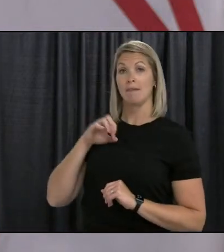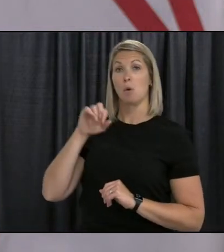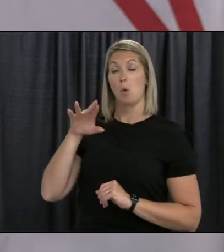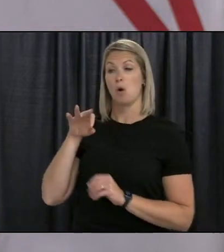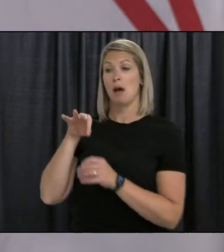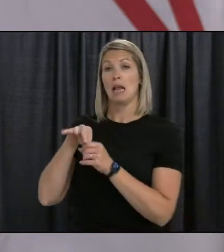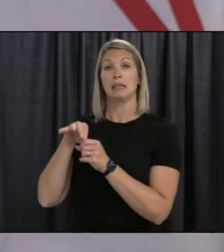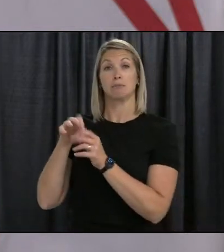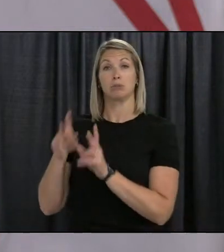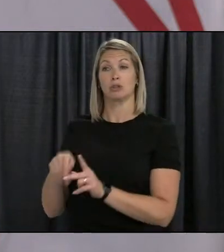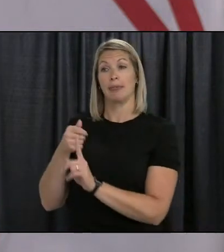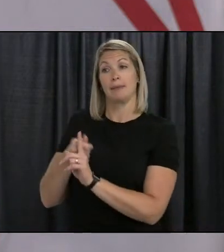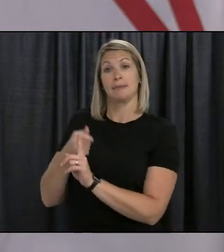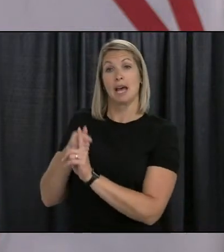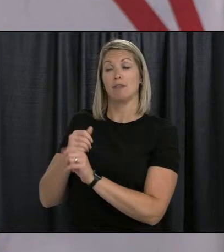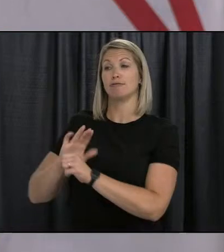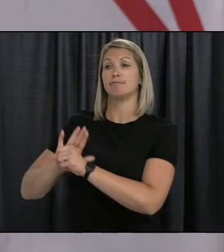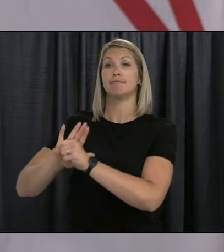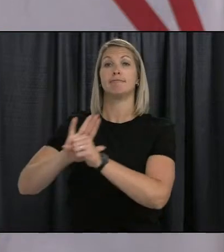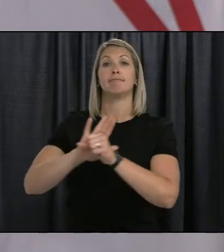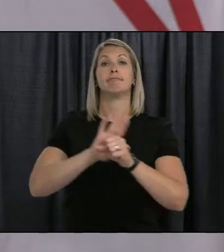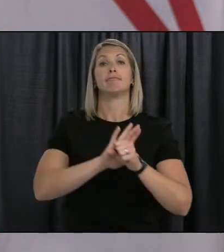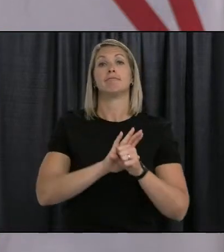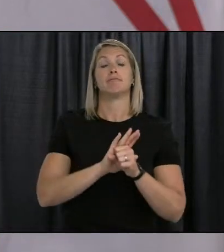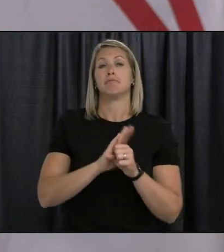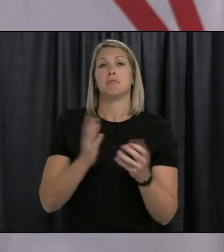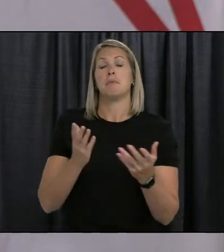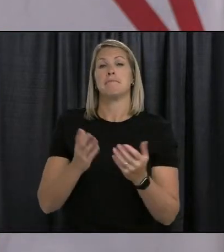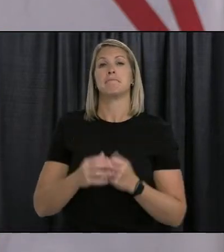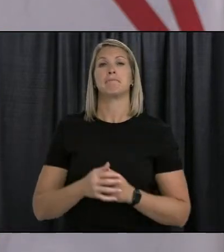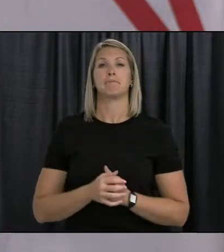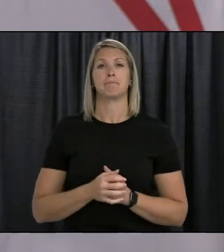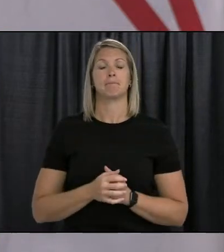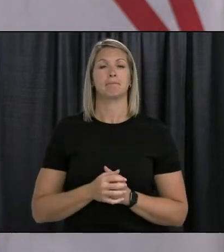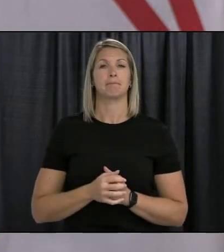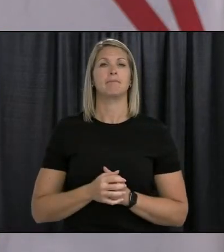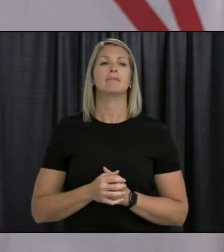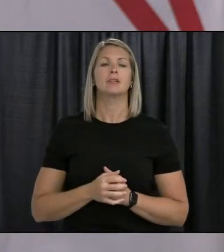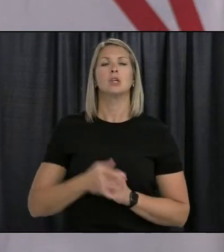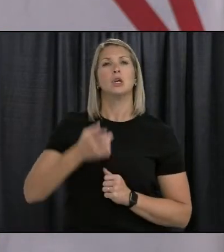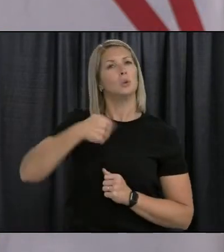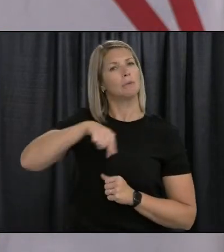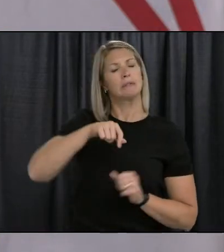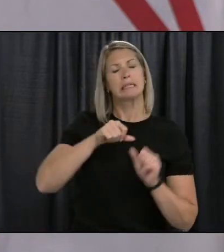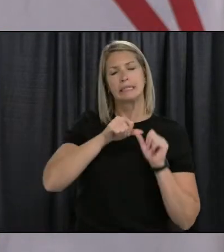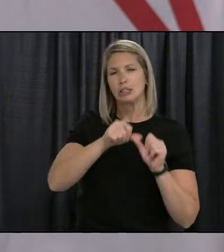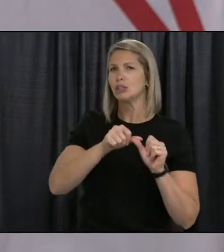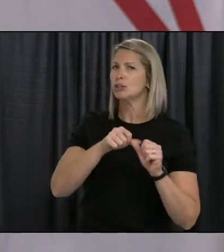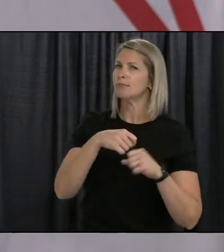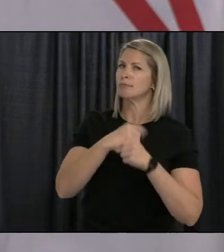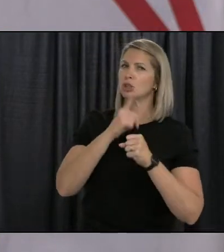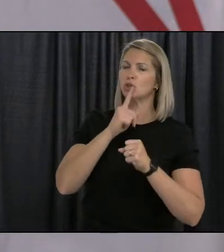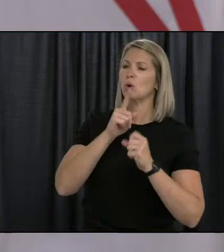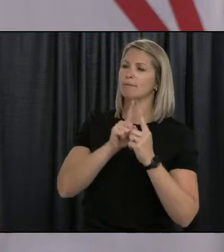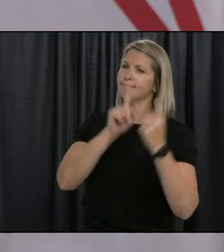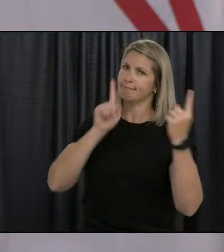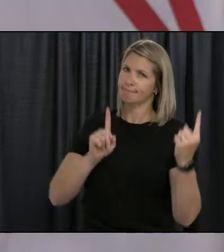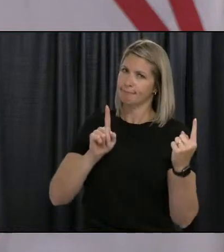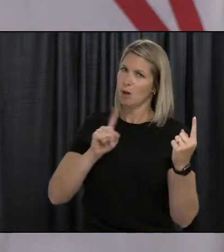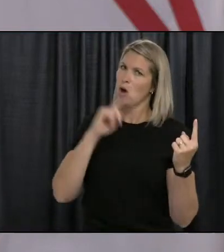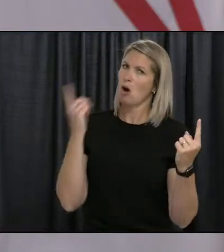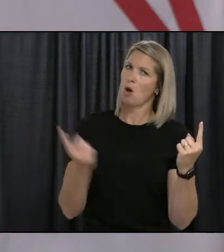campaigning? Well, certainly, we would recommend that you maintain physical distancing at all times,